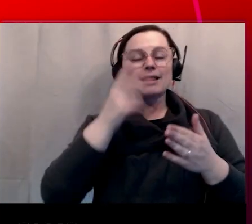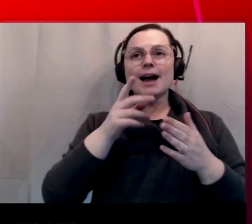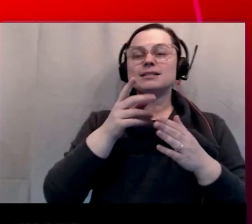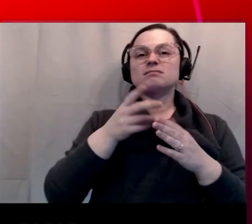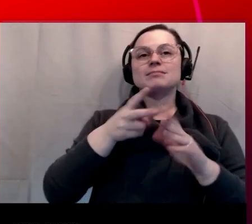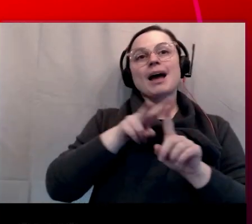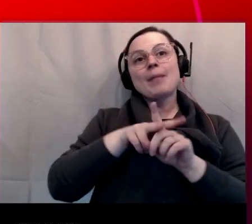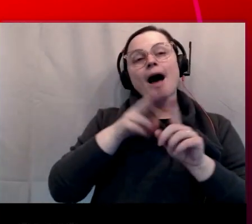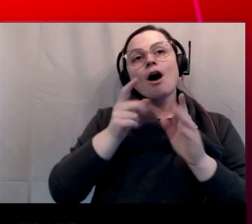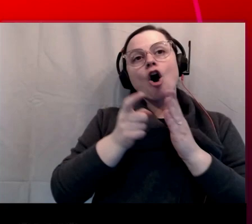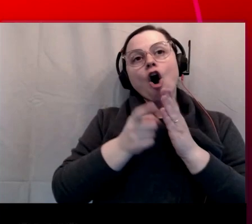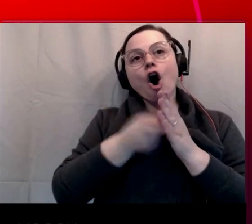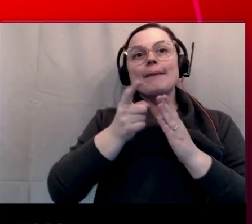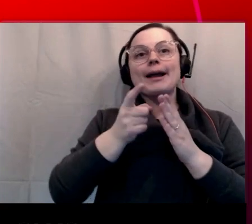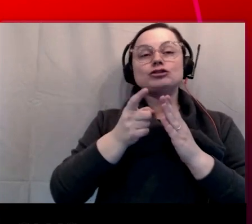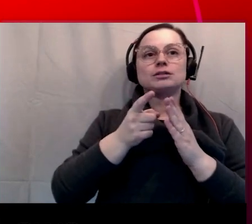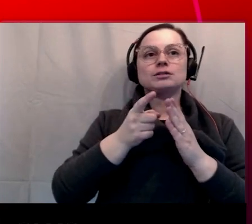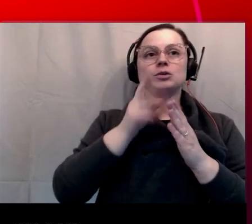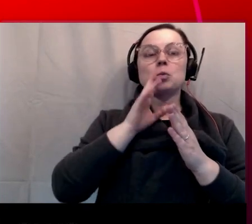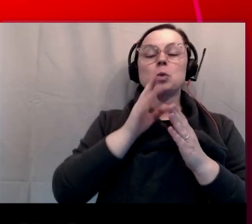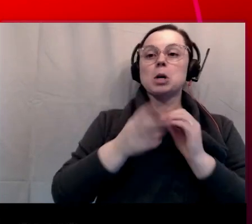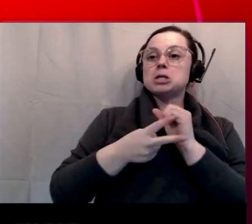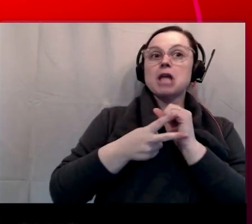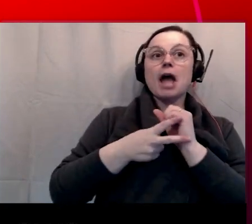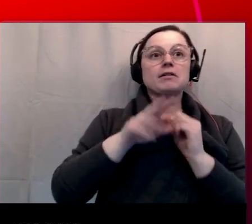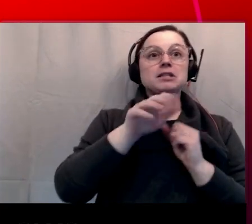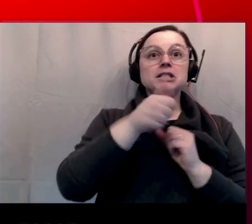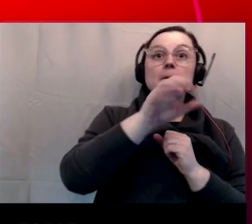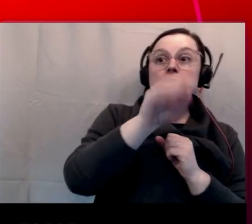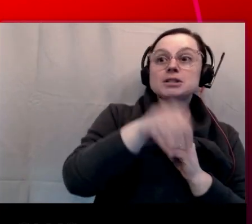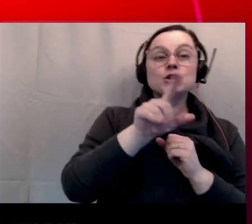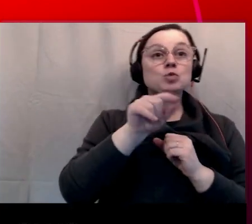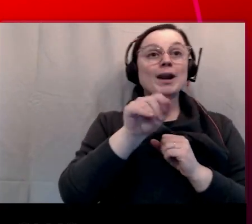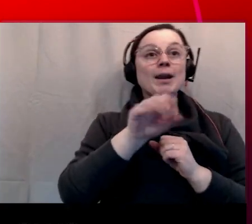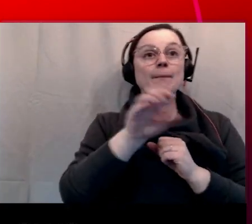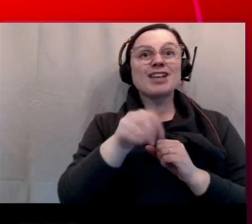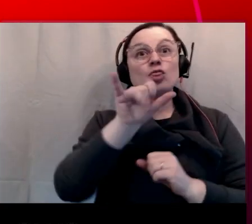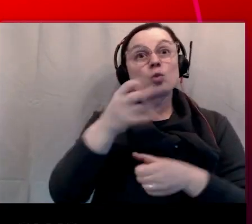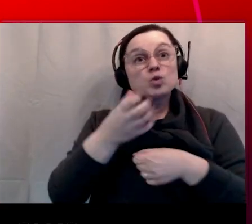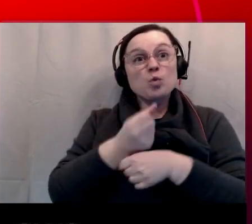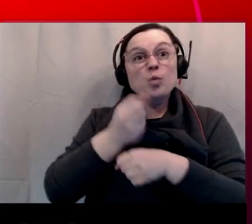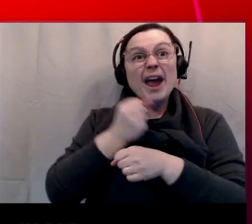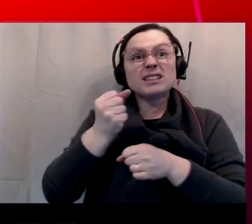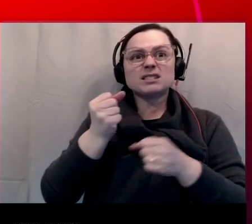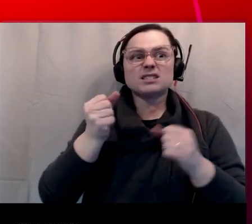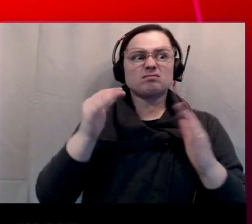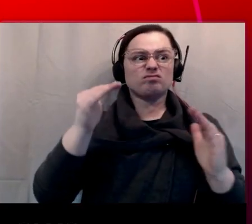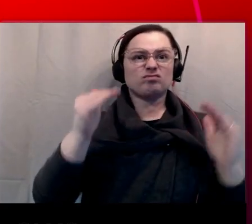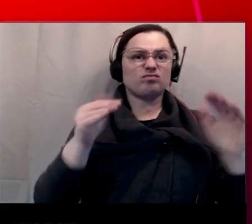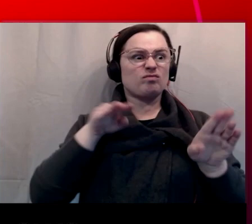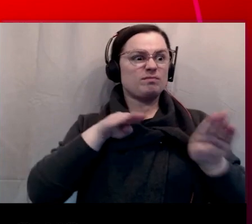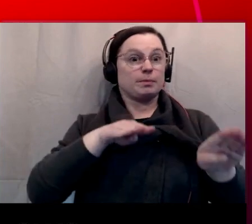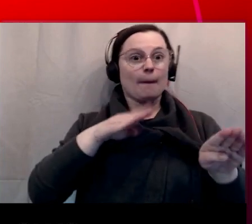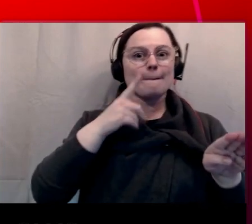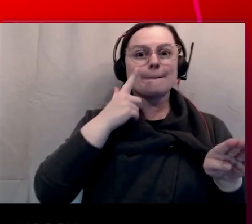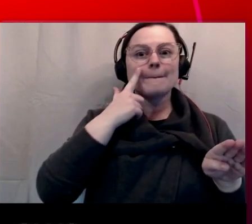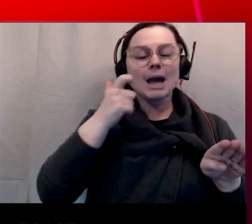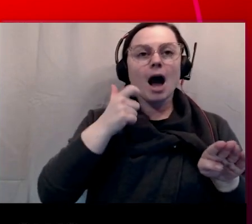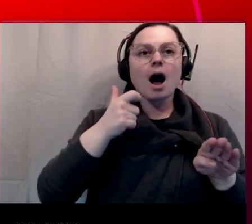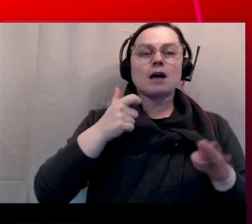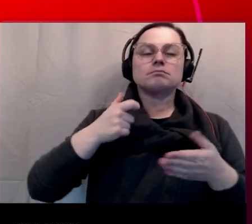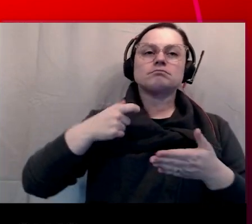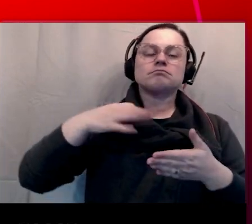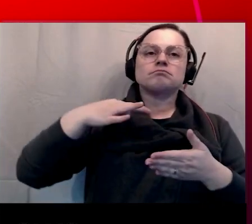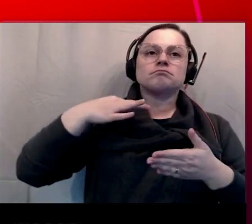between 10 and 20%, and those are wins which are infinitely better because you get them in the bank. And I think that and it